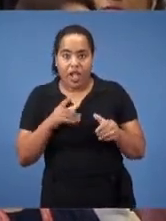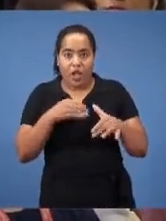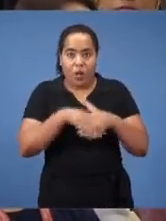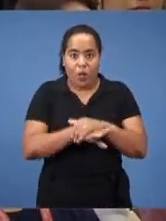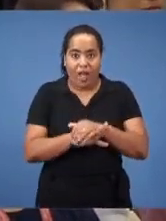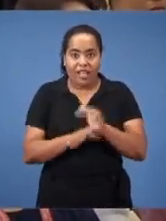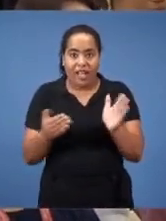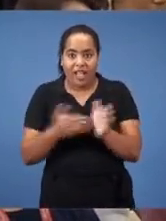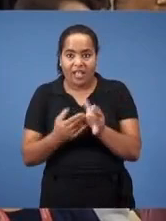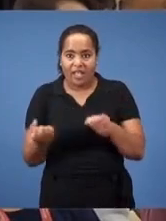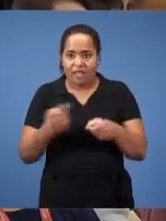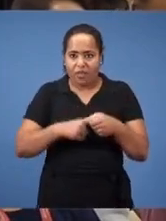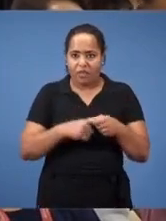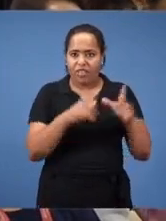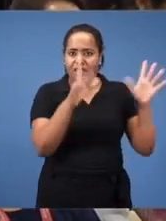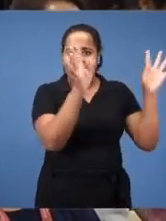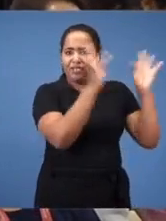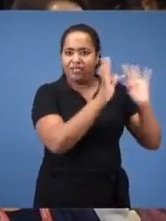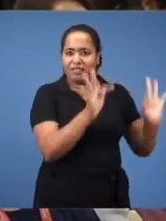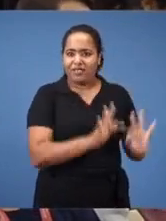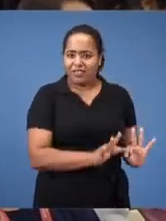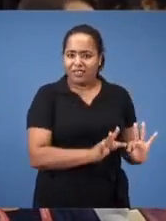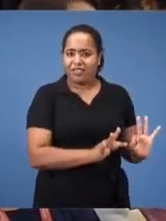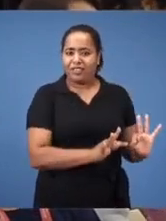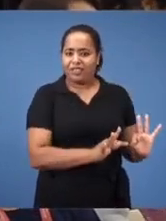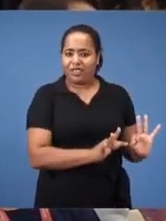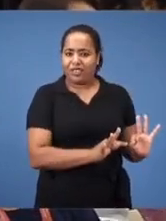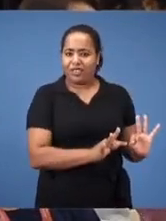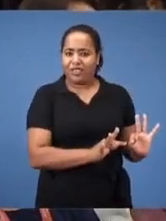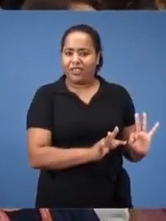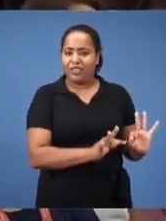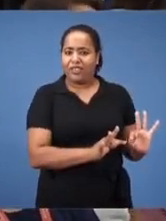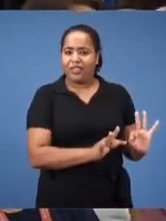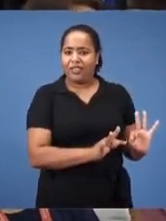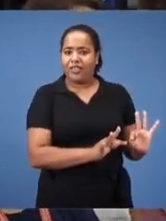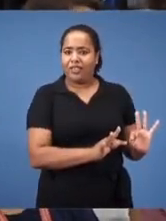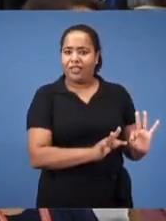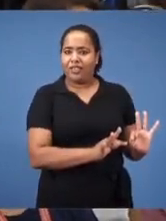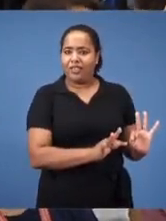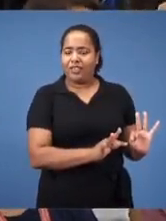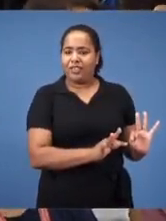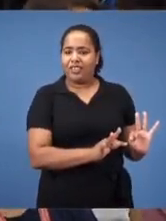Thyatira, on verse 25, chapter 2, verse